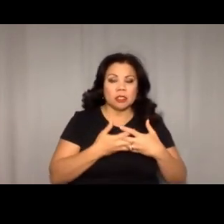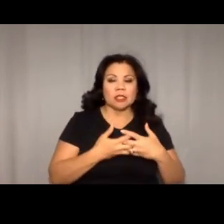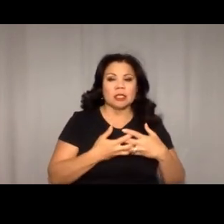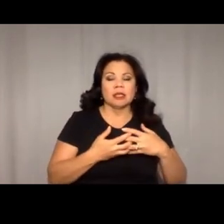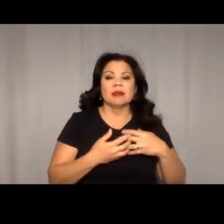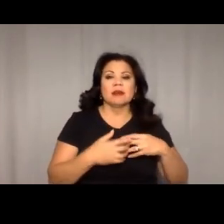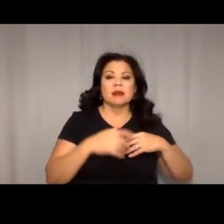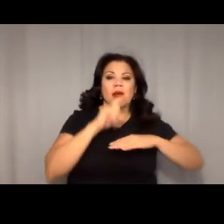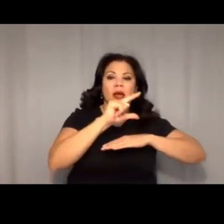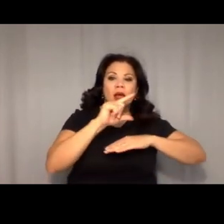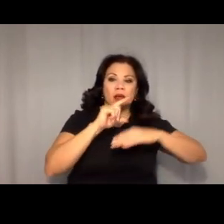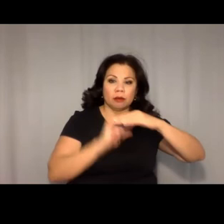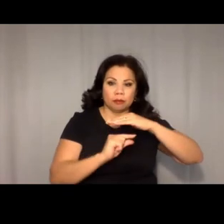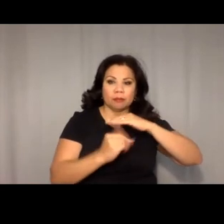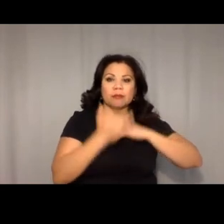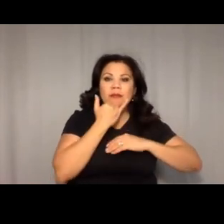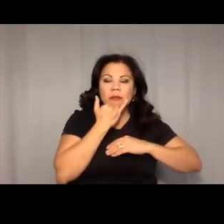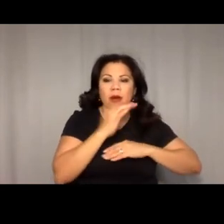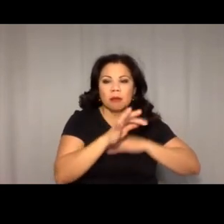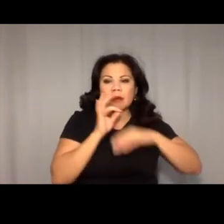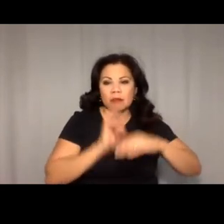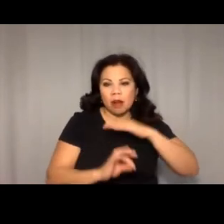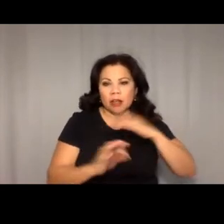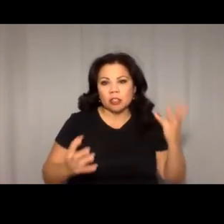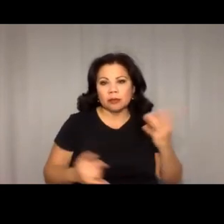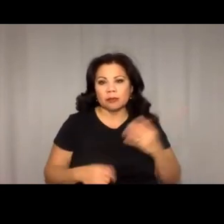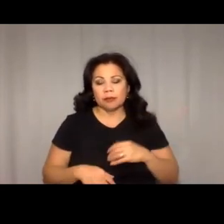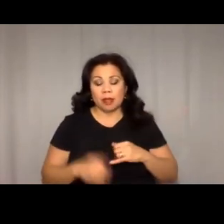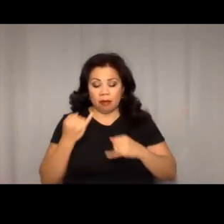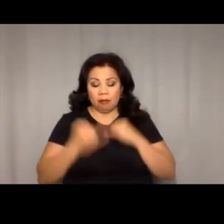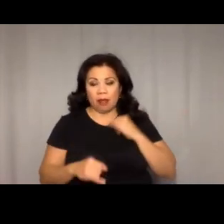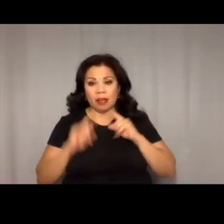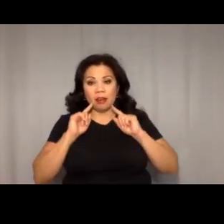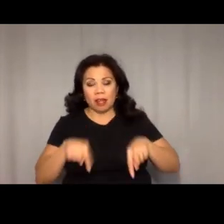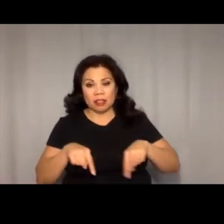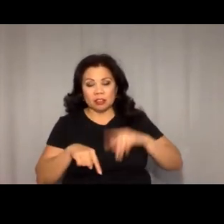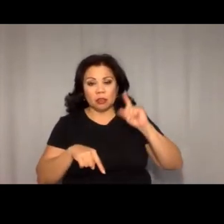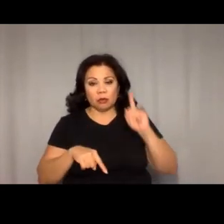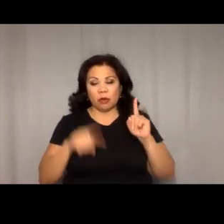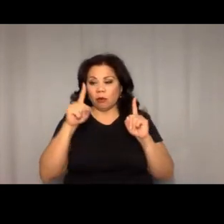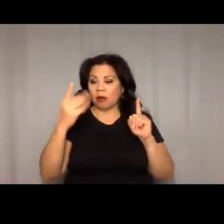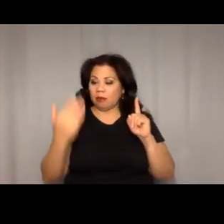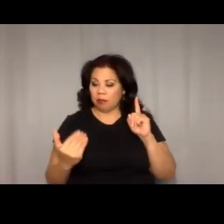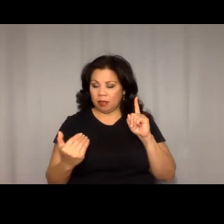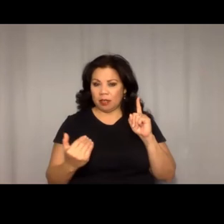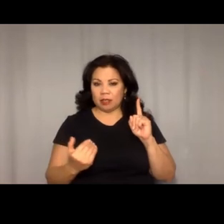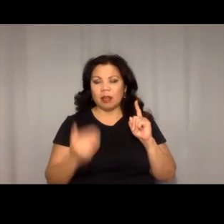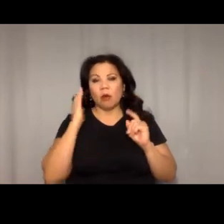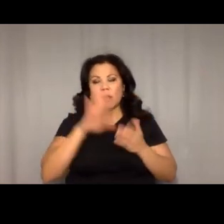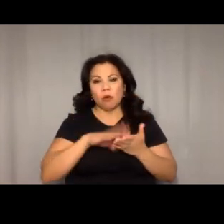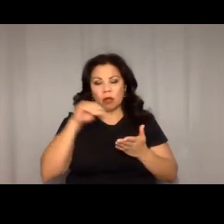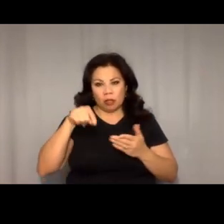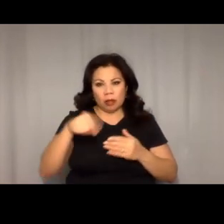from there. Okay, this would be our final answer here. And that is what we're going to learn about with this section of this lesson,